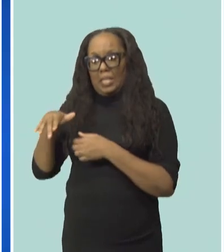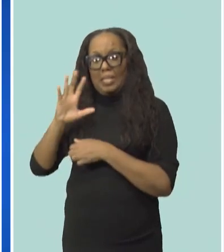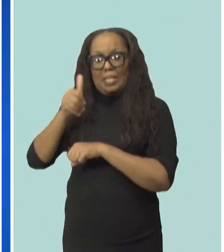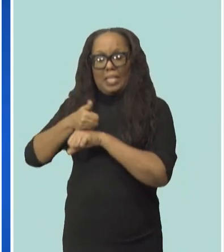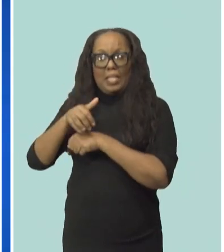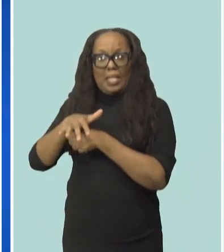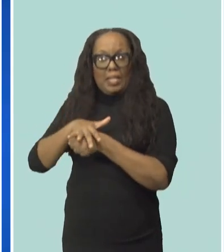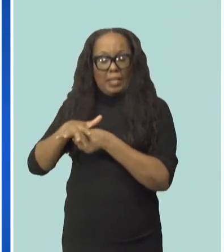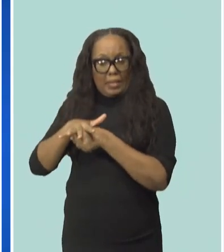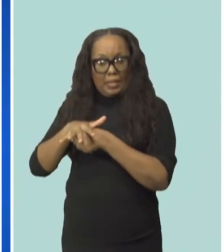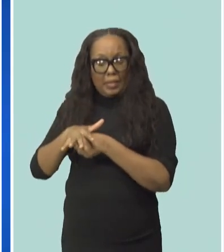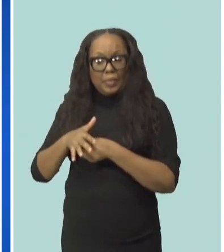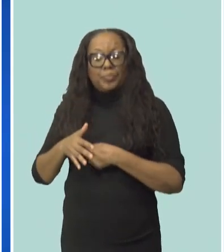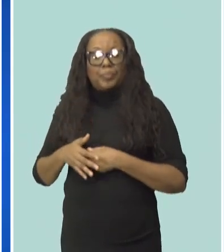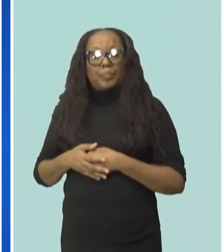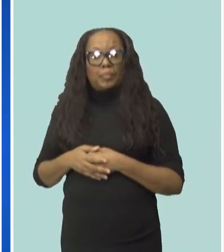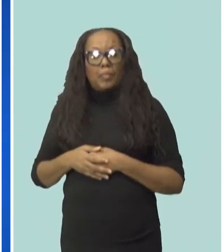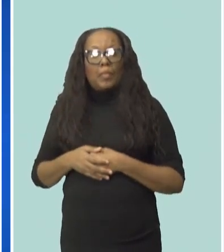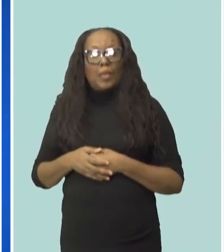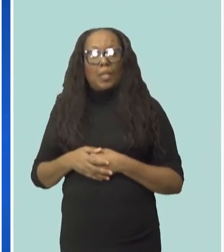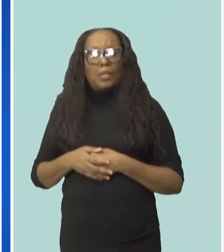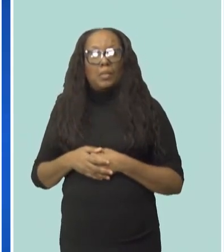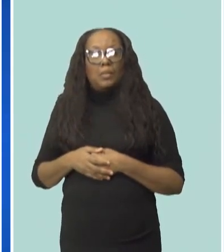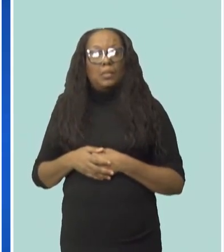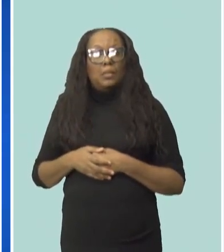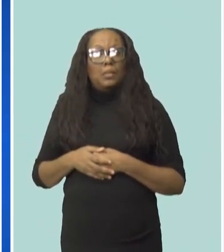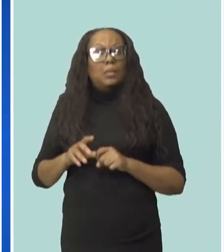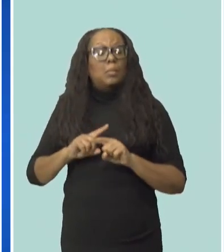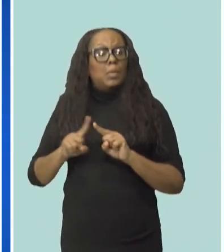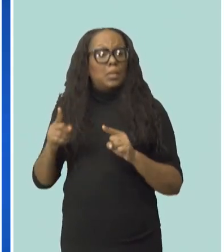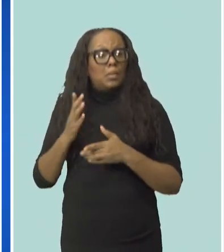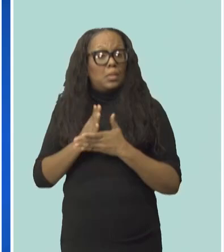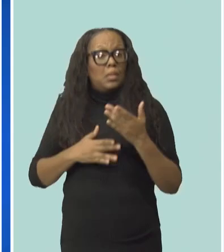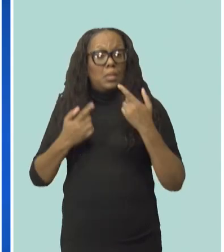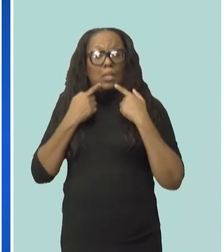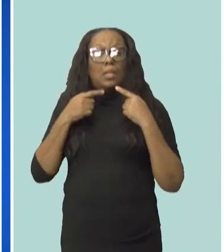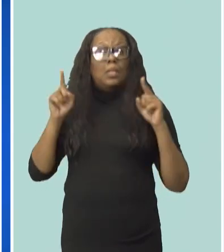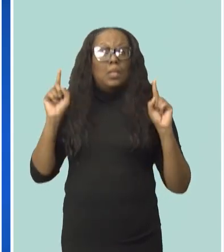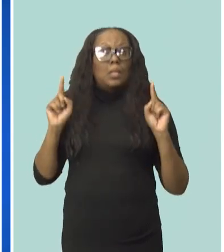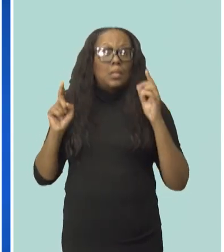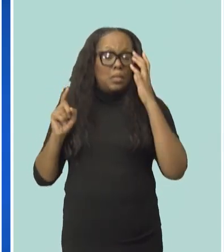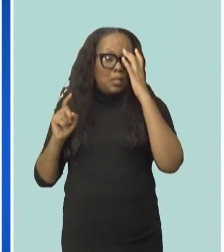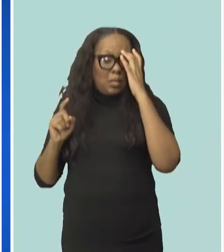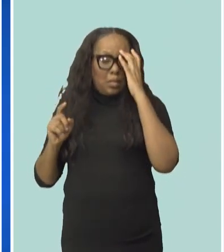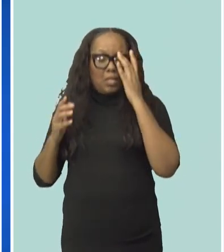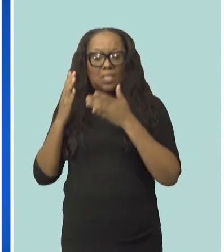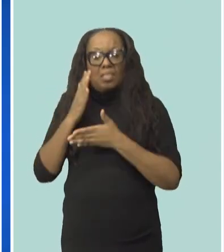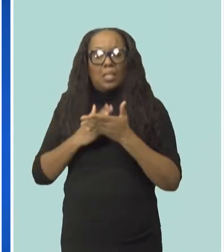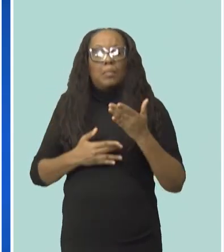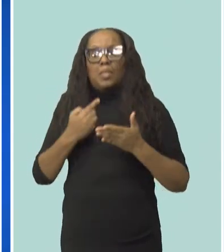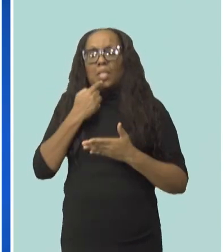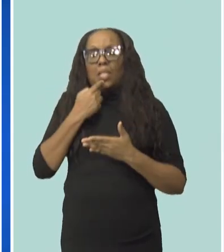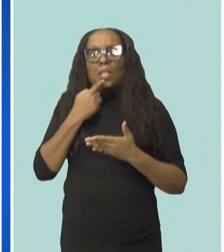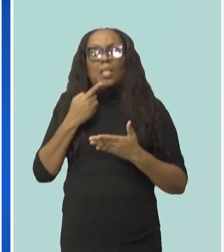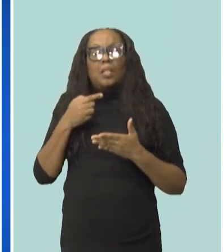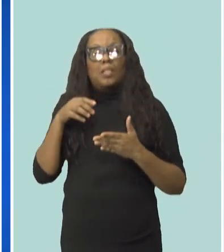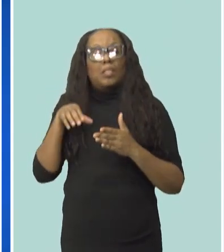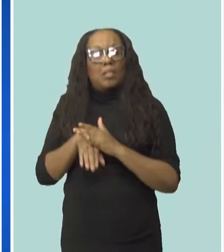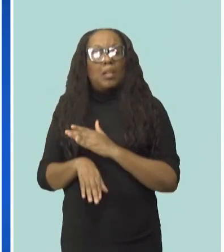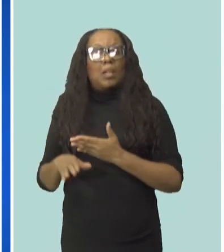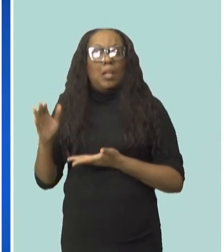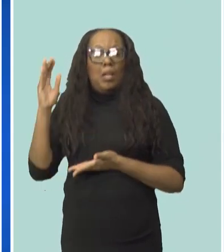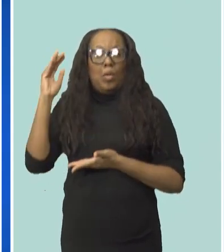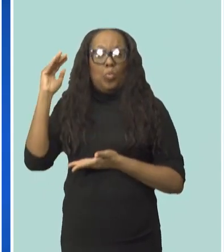that we've had some success in terms of some of the serious criminal activity